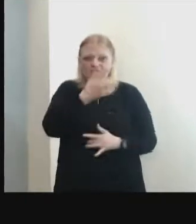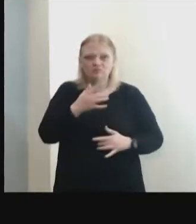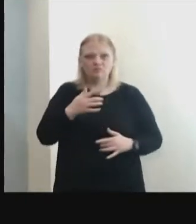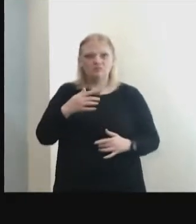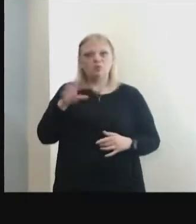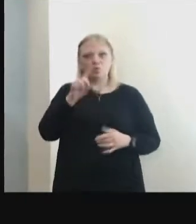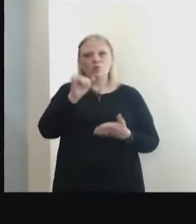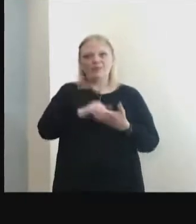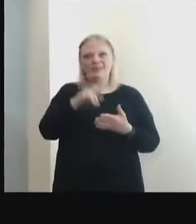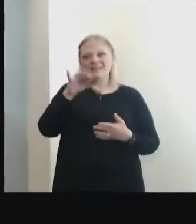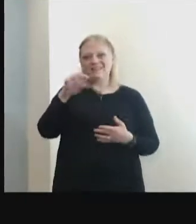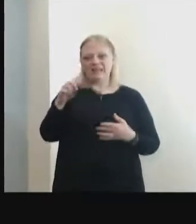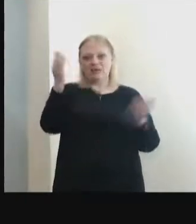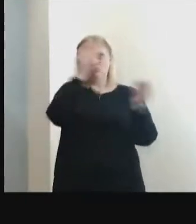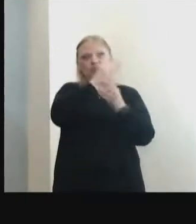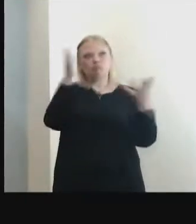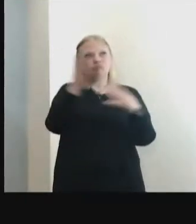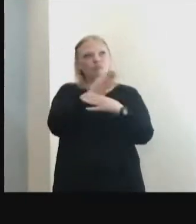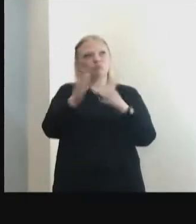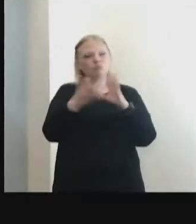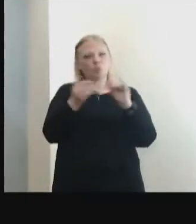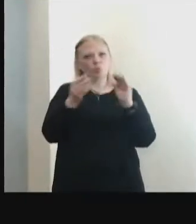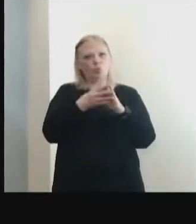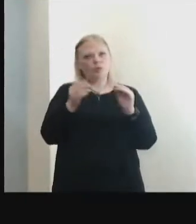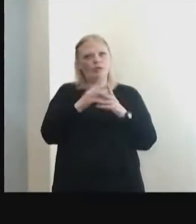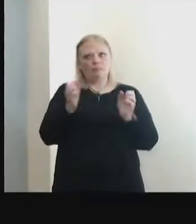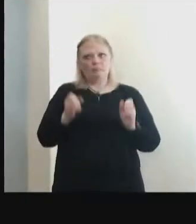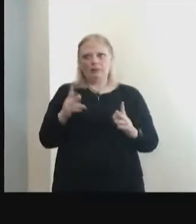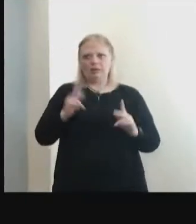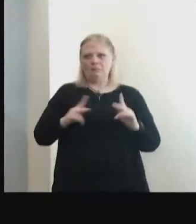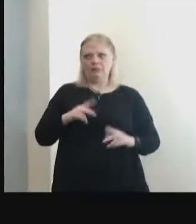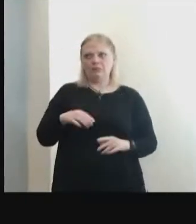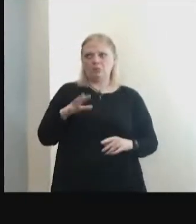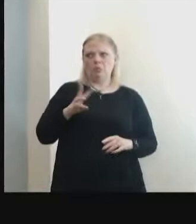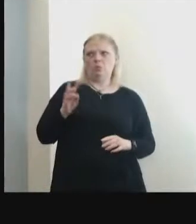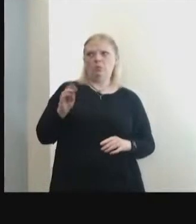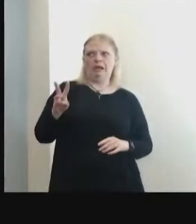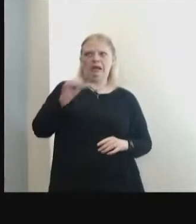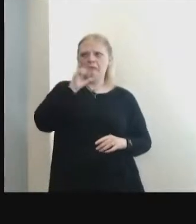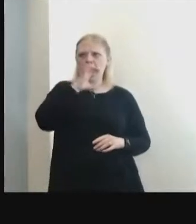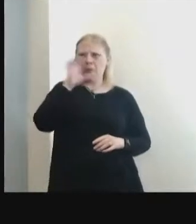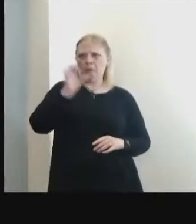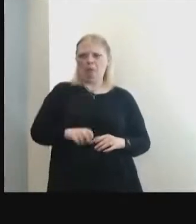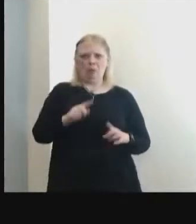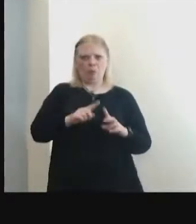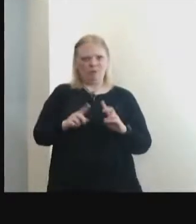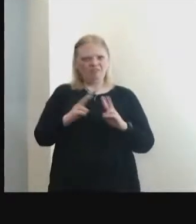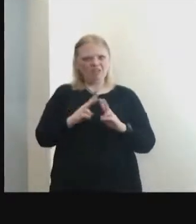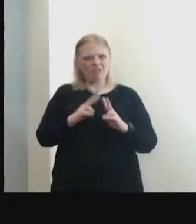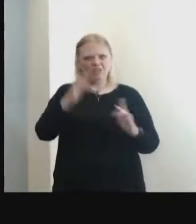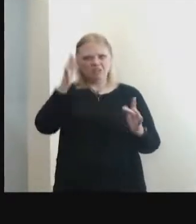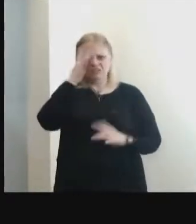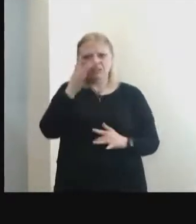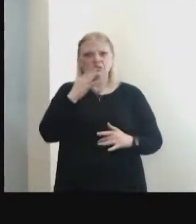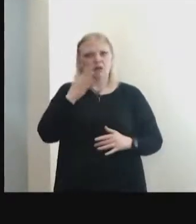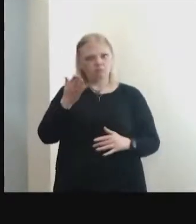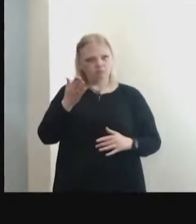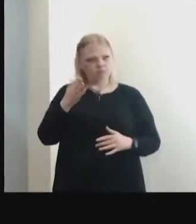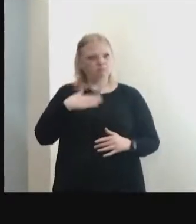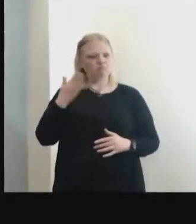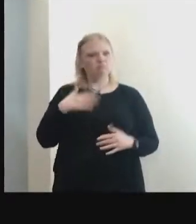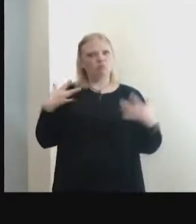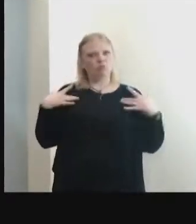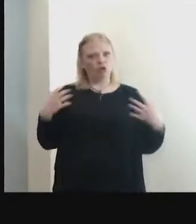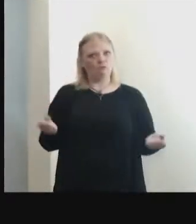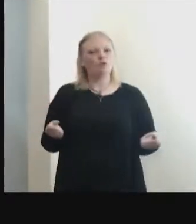Ted did. He relayed his story, and it got a lot of people thinking, wow, he's not that old guy. He was very sick. I'm glad he's on the road to recovery,